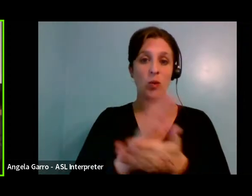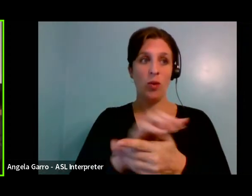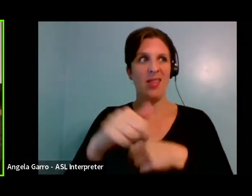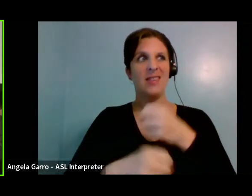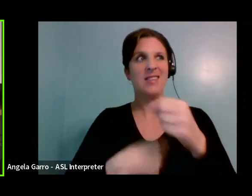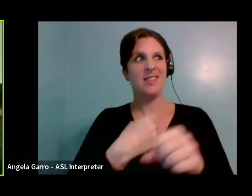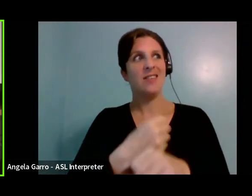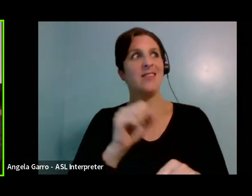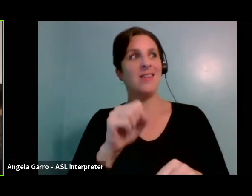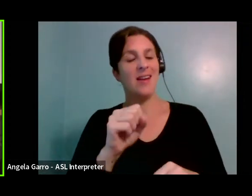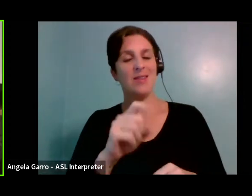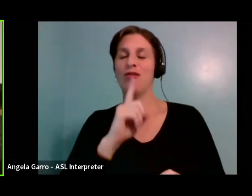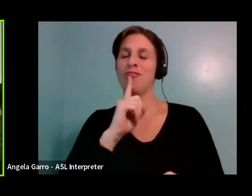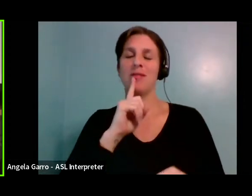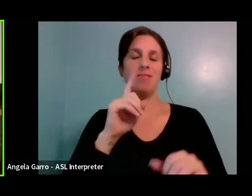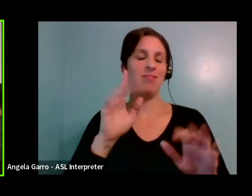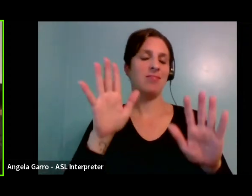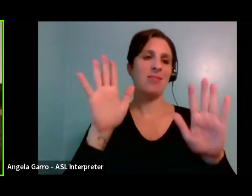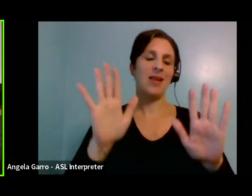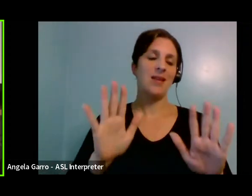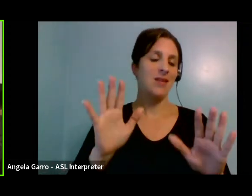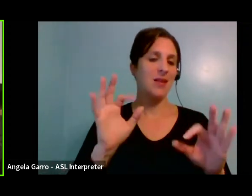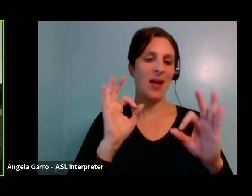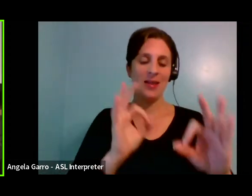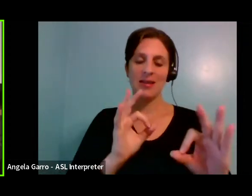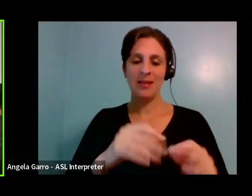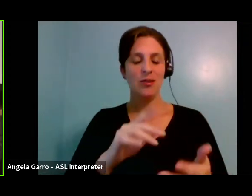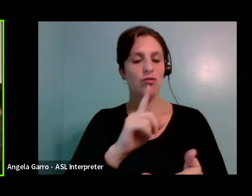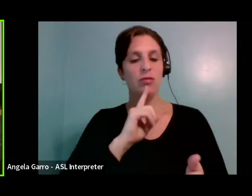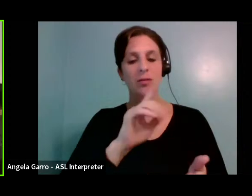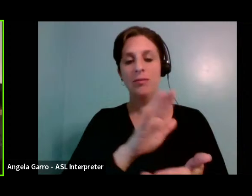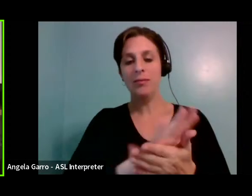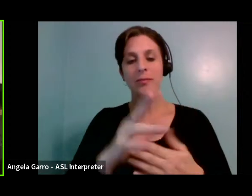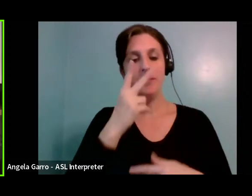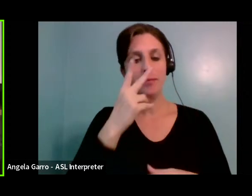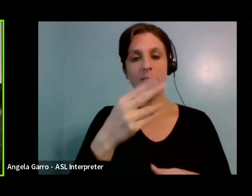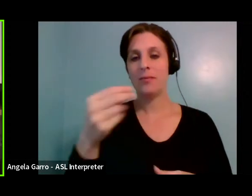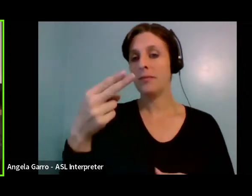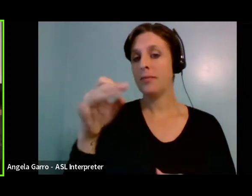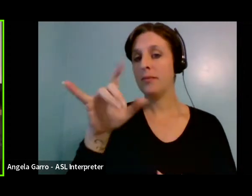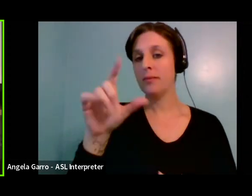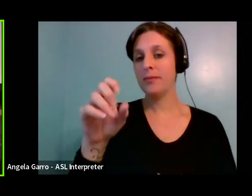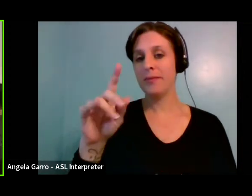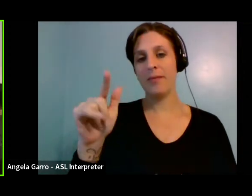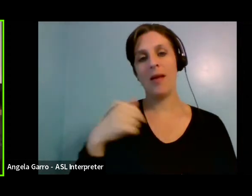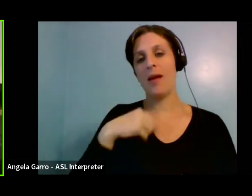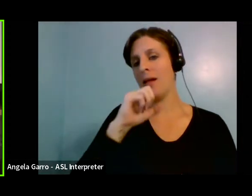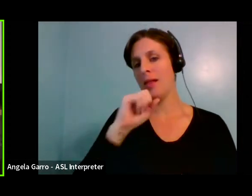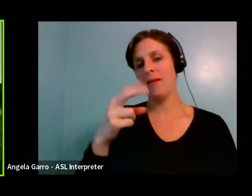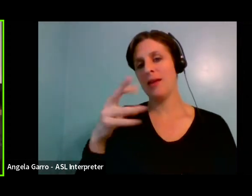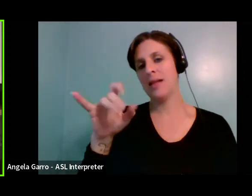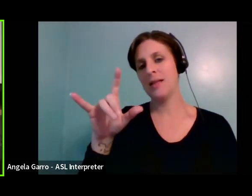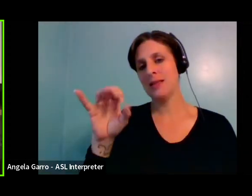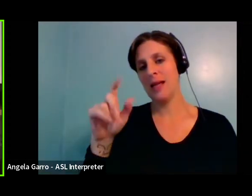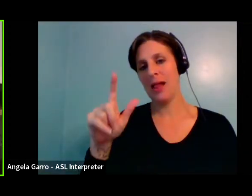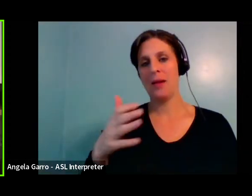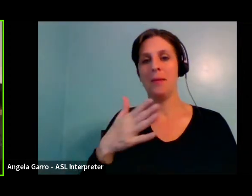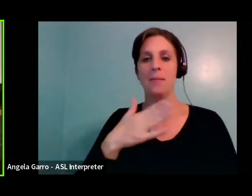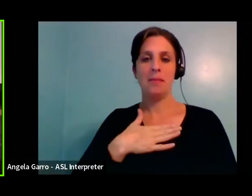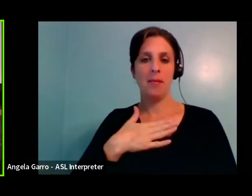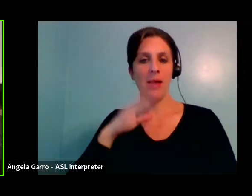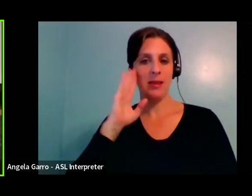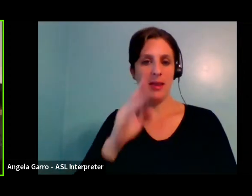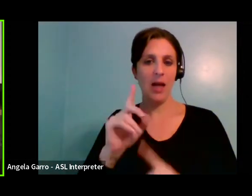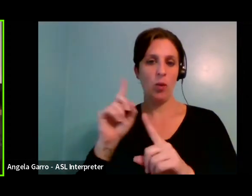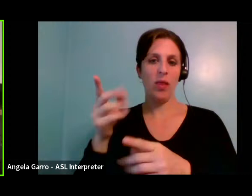it was excellent. So that was really nice to see. And Hillsdale, I love Hillsdale. I mean, my son went to